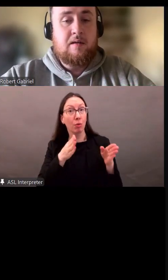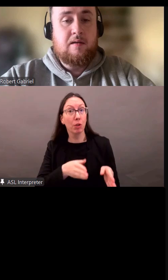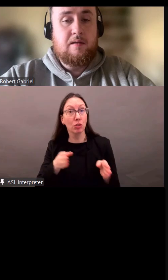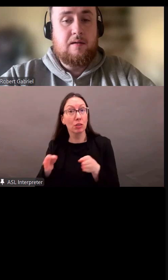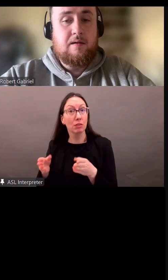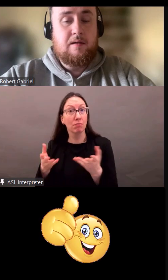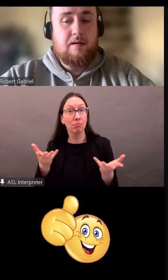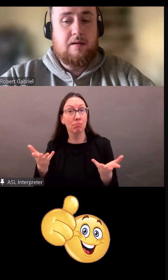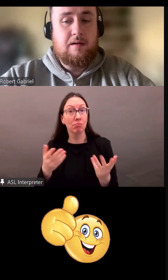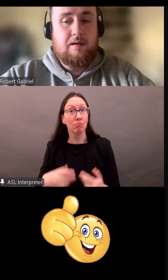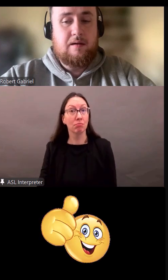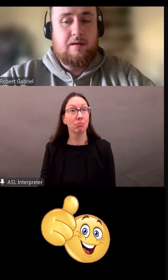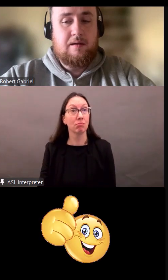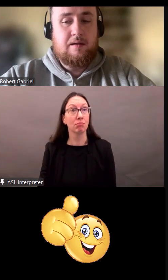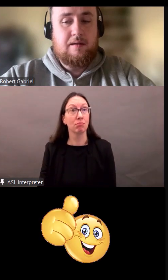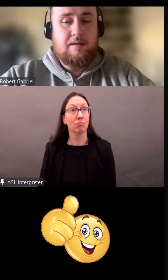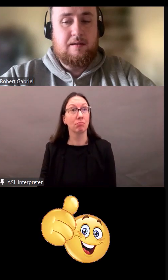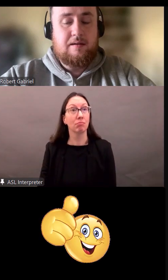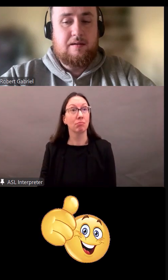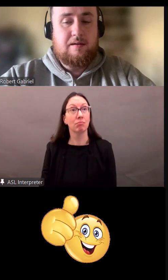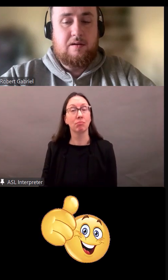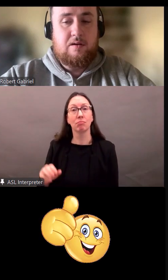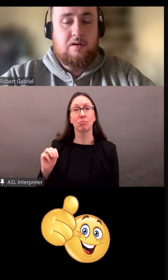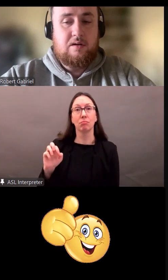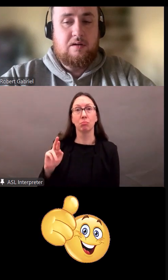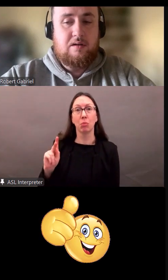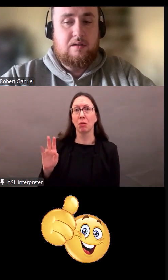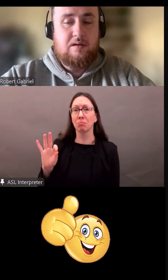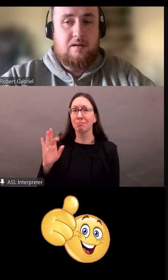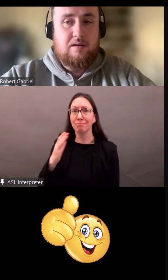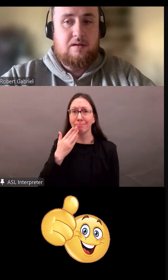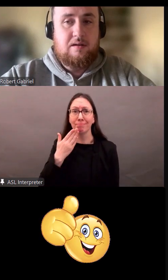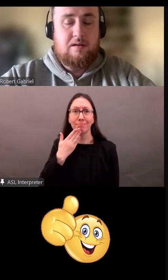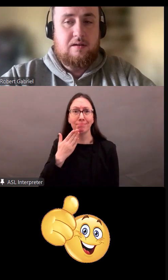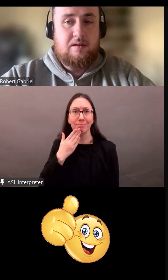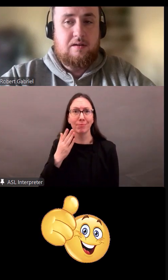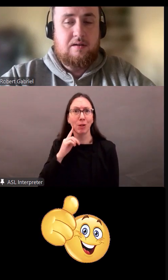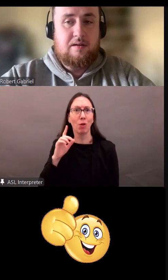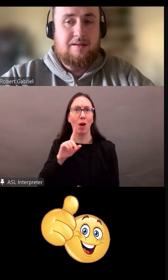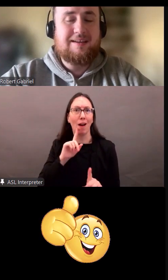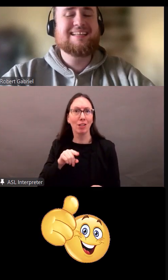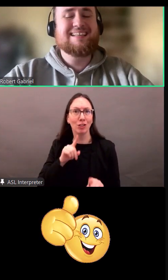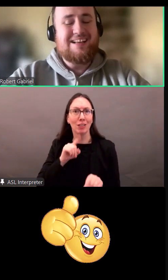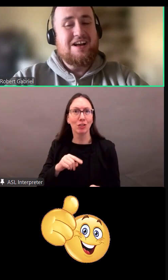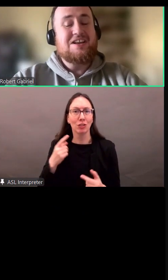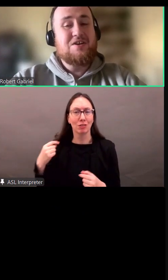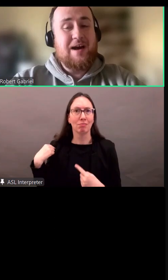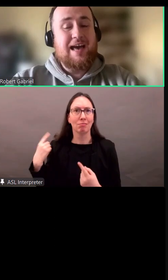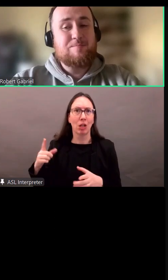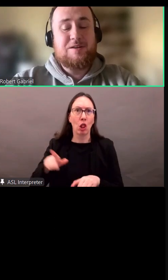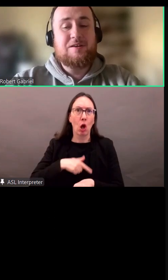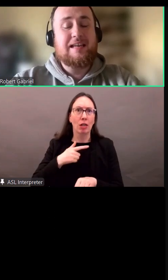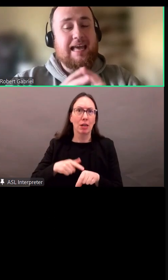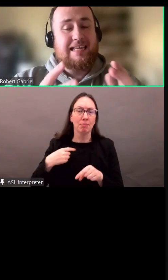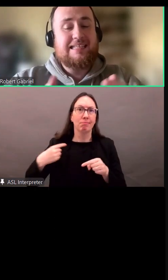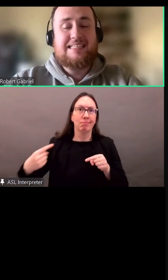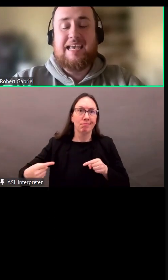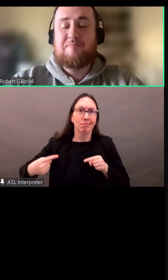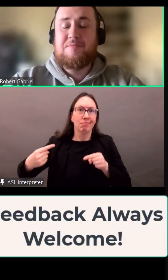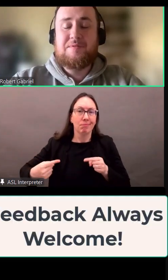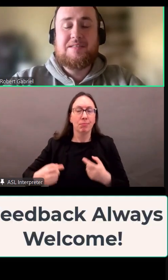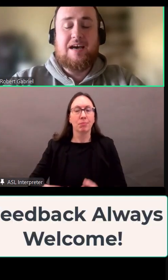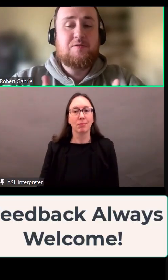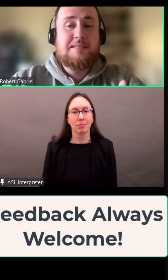No, I'm good. I appreciate everything in the app. Looks like something I can use for a long time, so that's good. No, absolutely. And as I